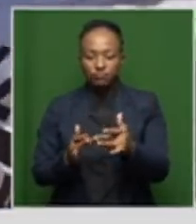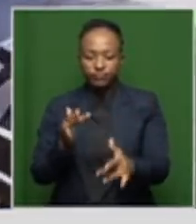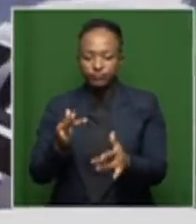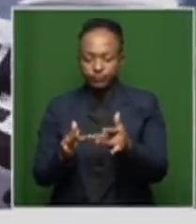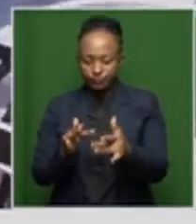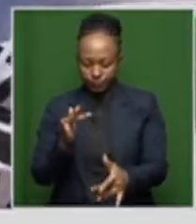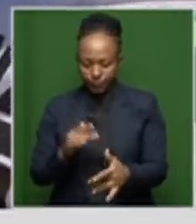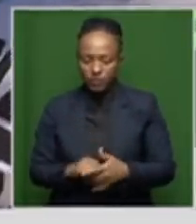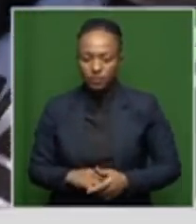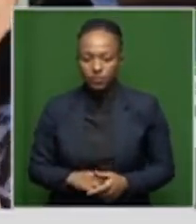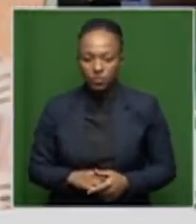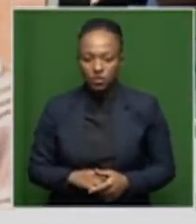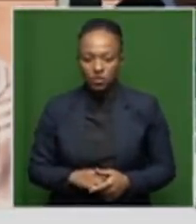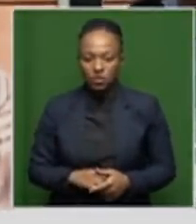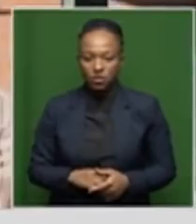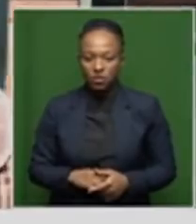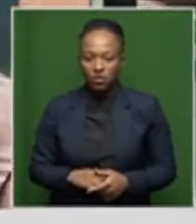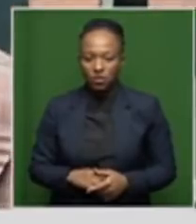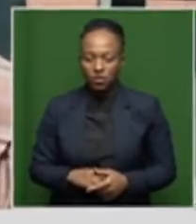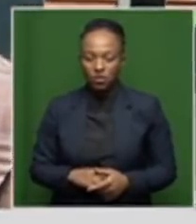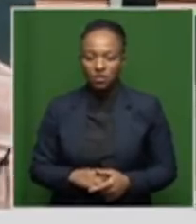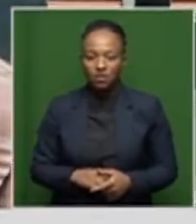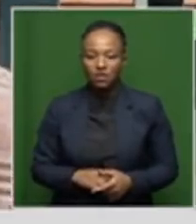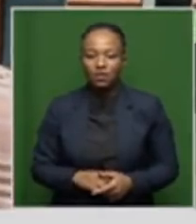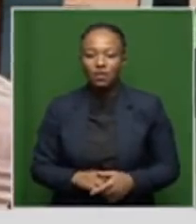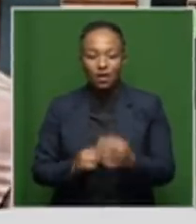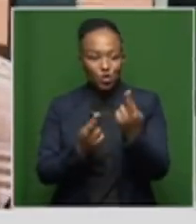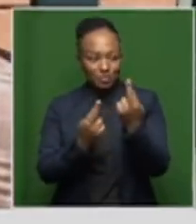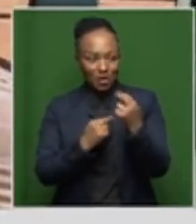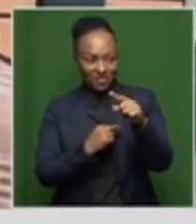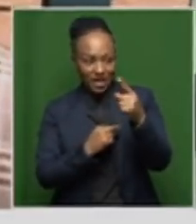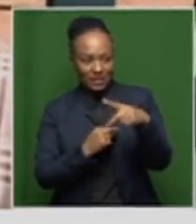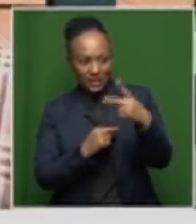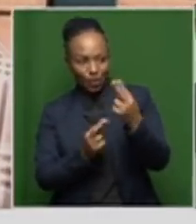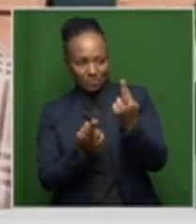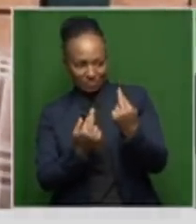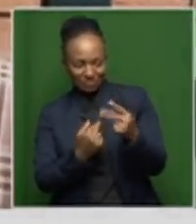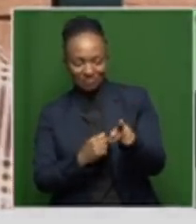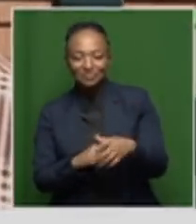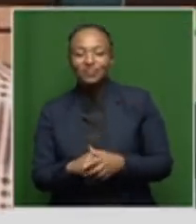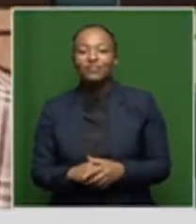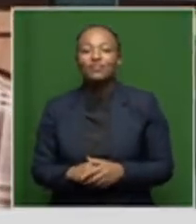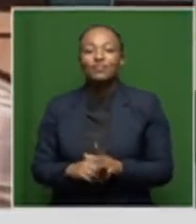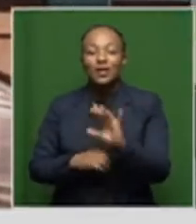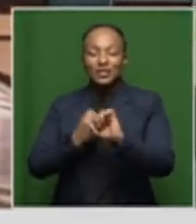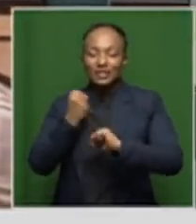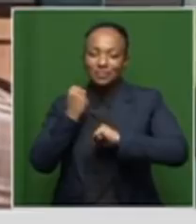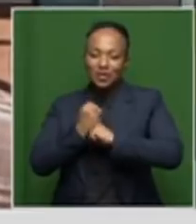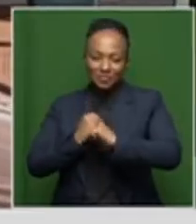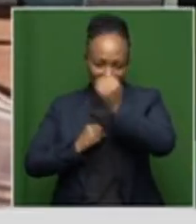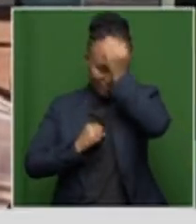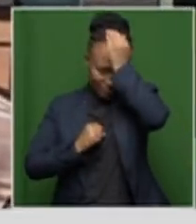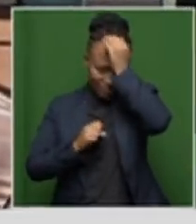You respond, you look at me, you respond to the first question, then we go to the second question. Okay. Your support for former President Zuma, the essence of it,